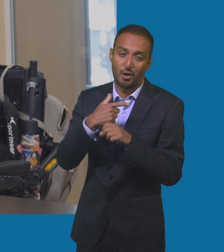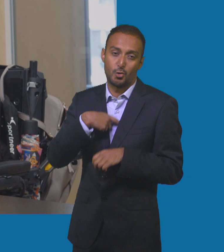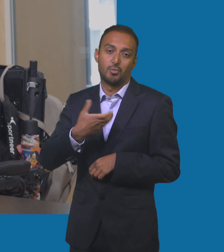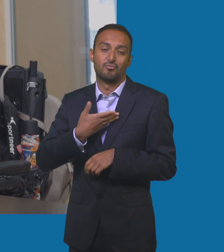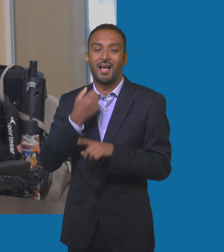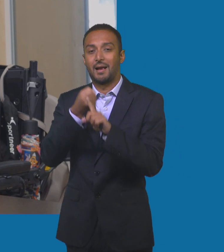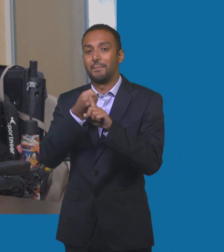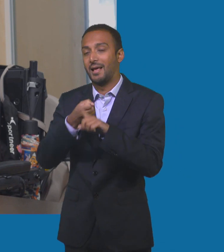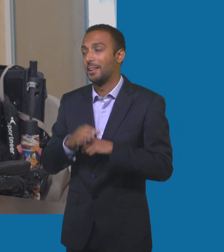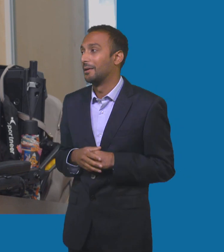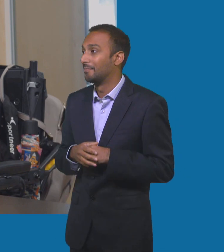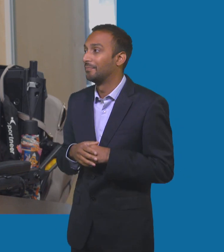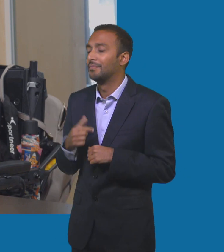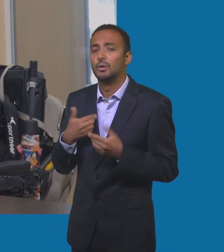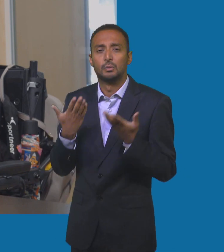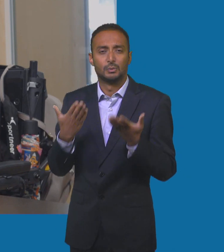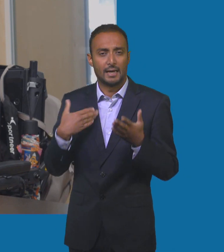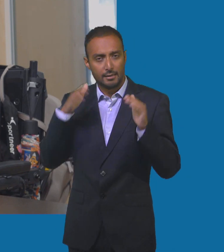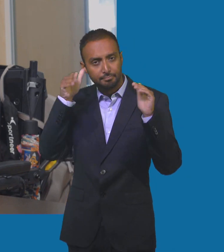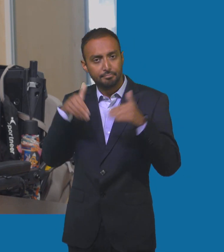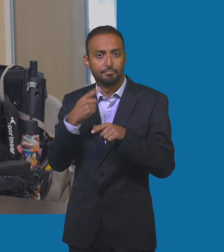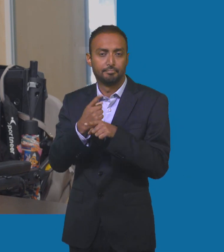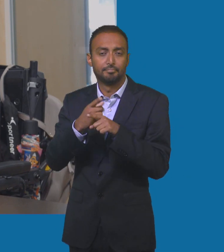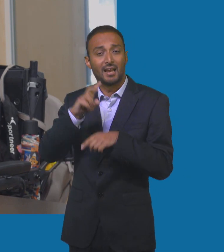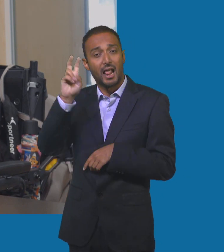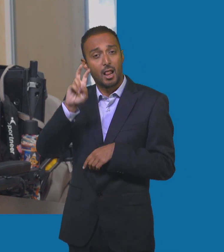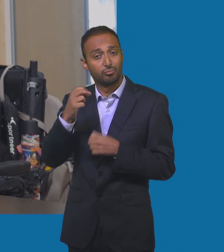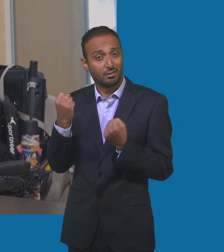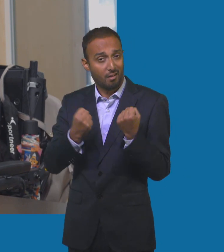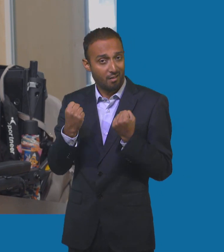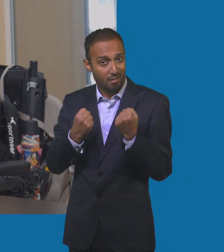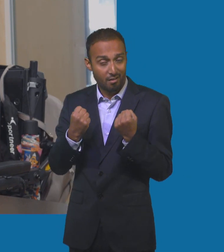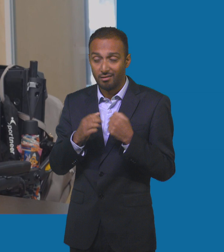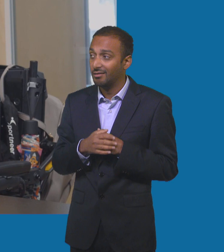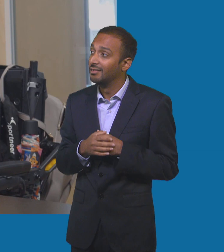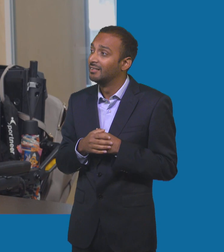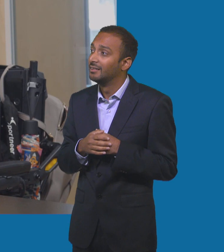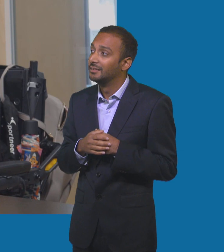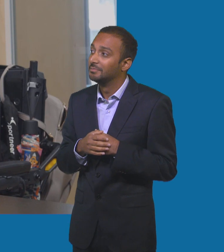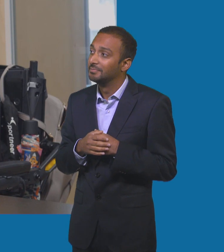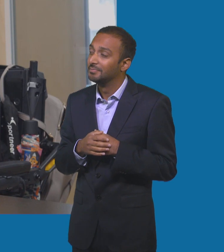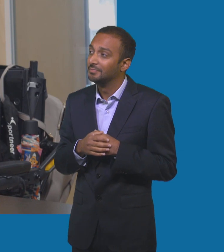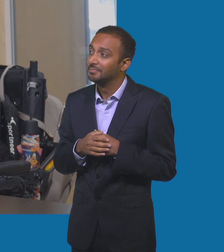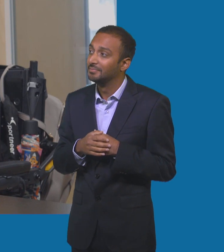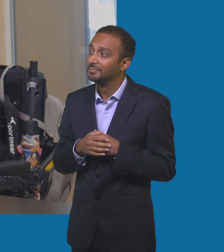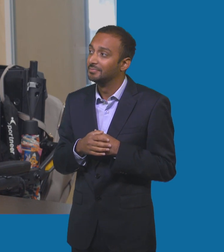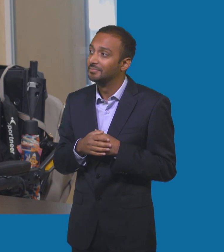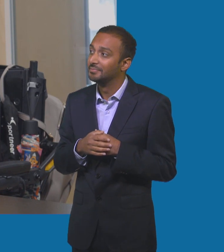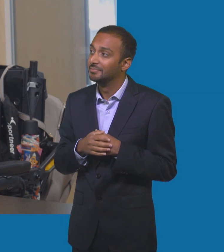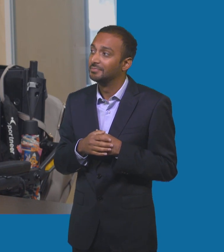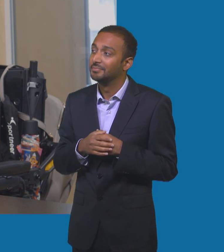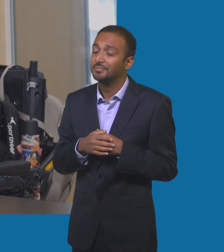talking all things electric vehicles. And who better to give the presenter's chair to than our very own